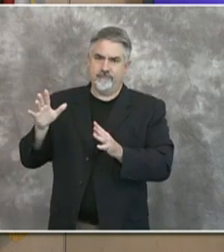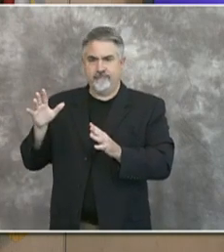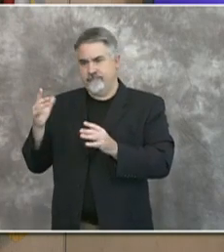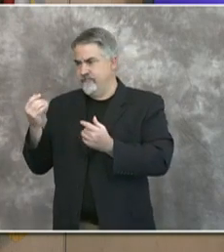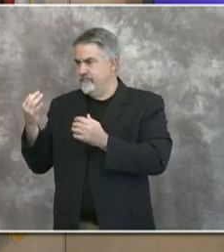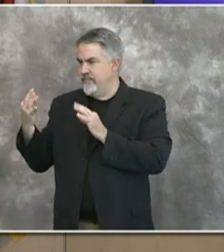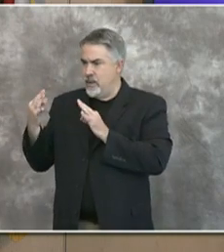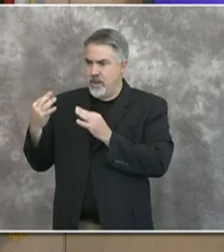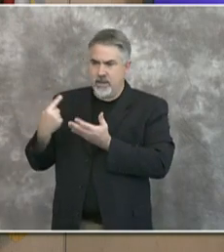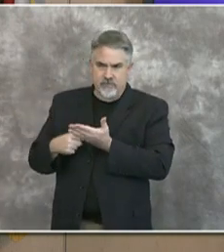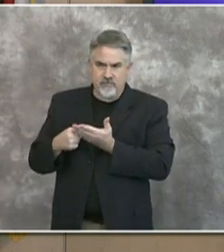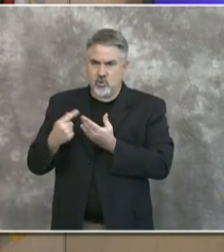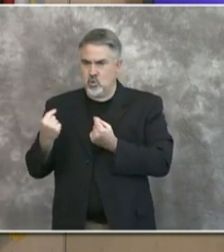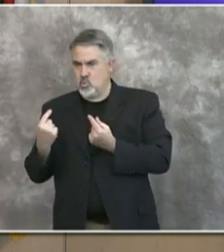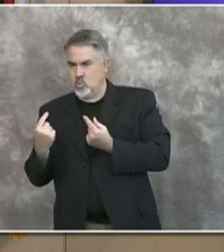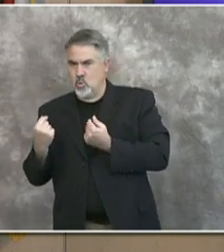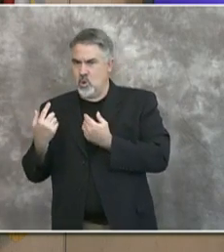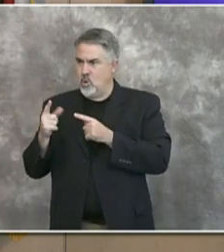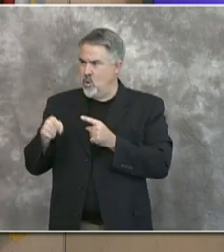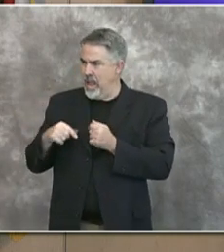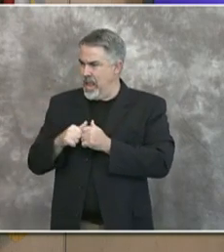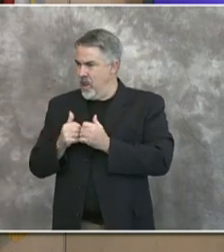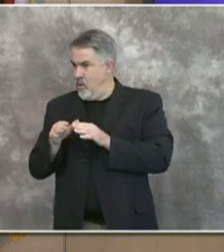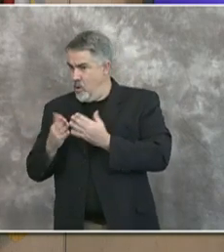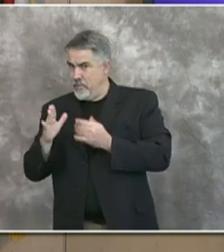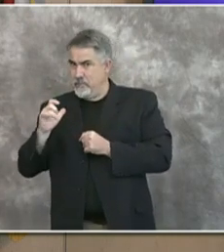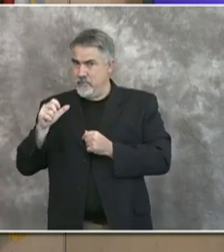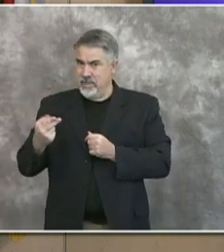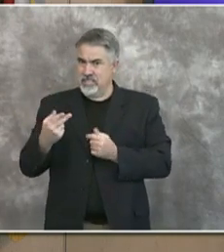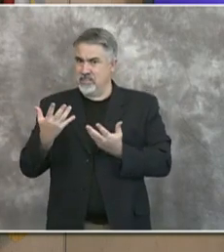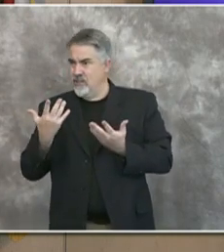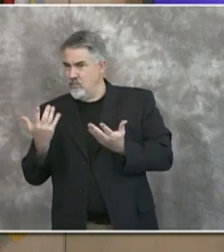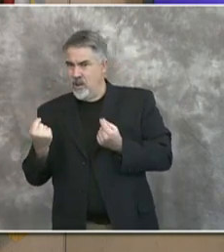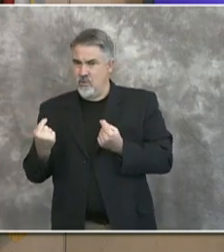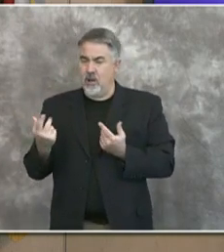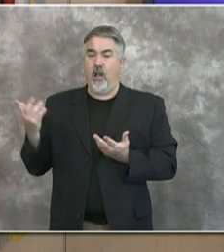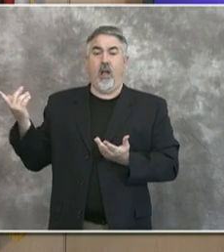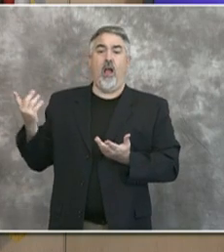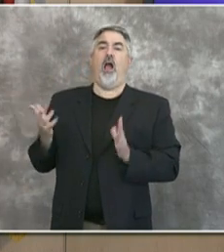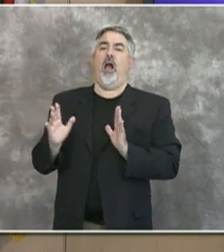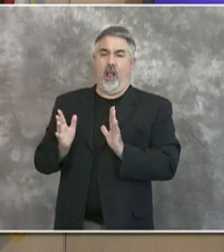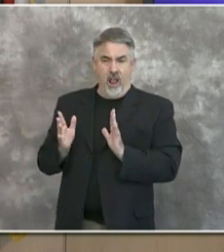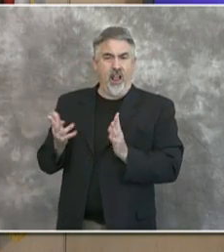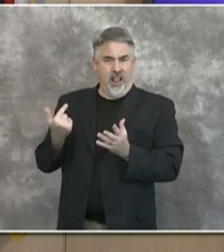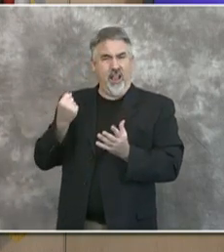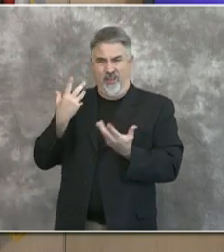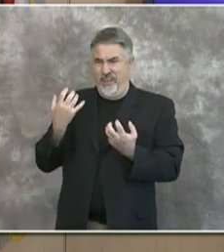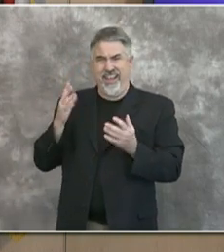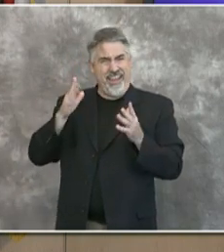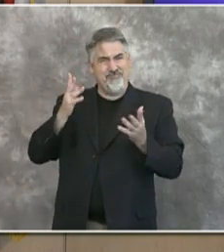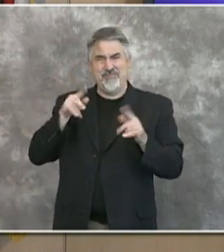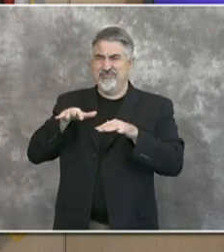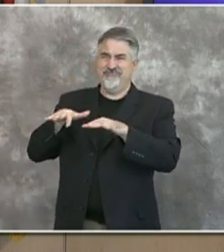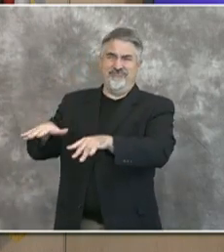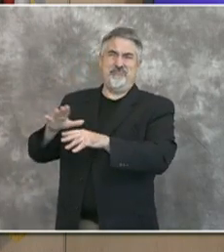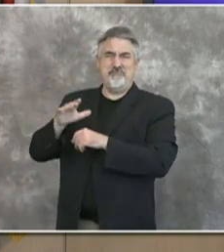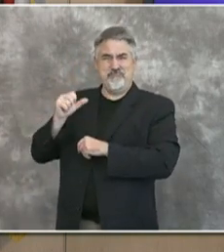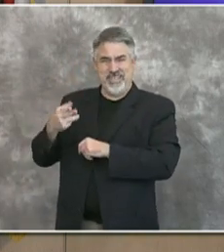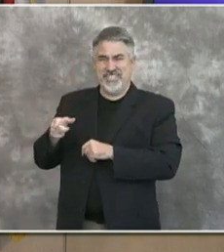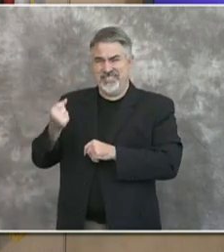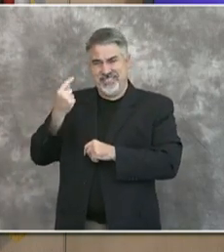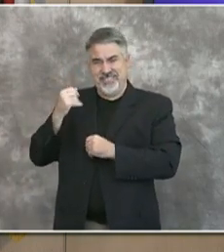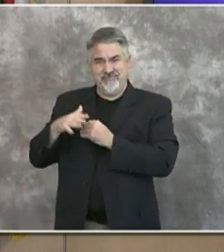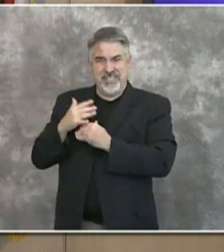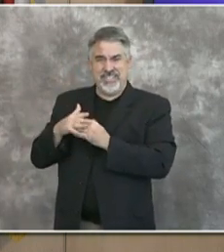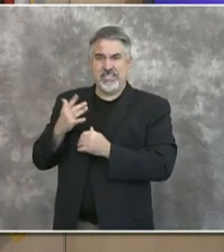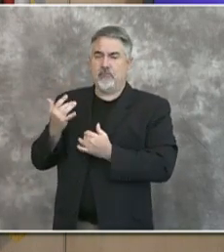can tell you that we would like to allow people to get back into the water, particularly as the temperature starts getting warmer. We are evaluating